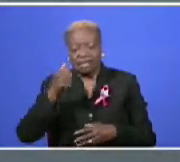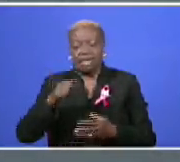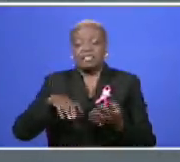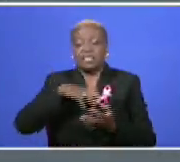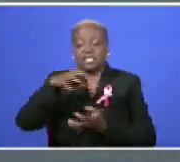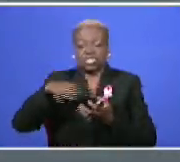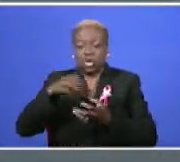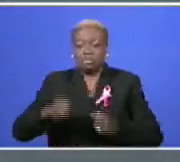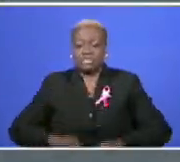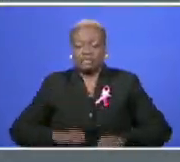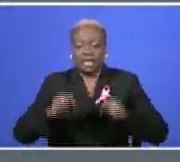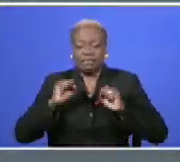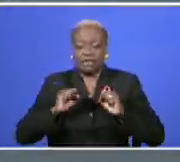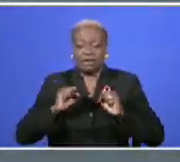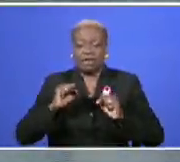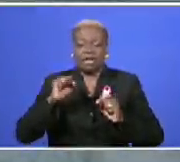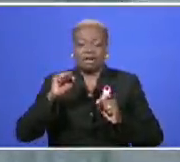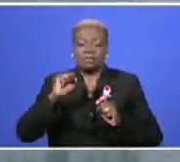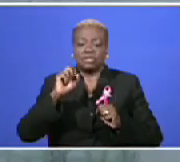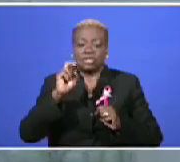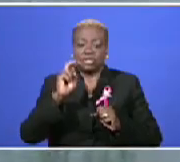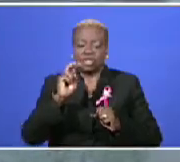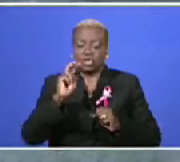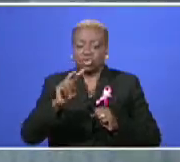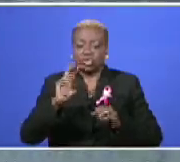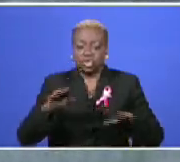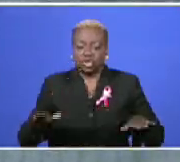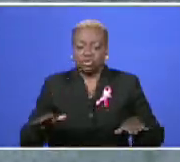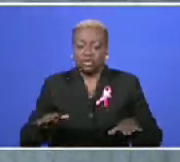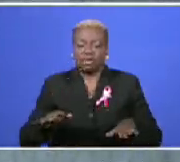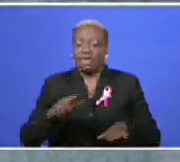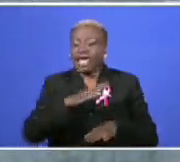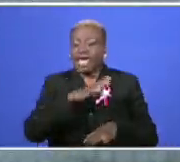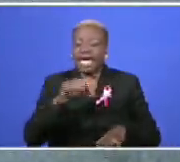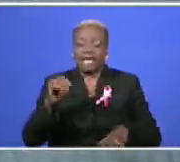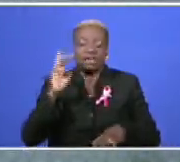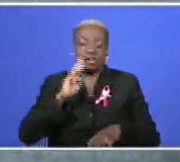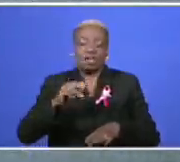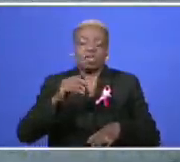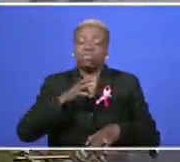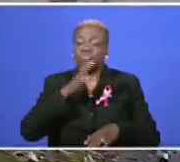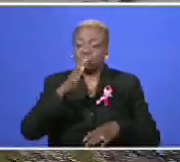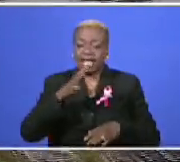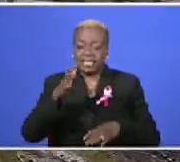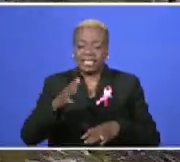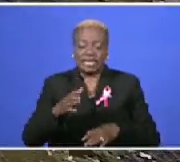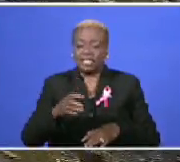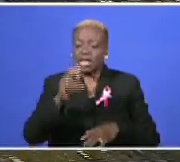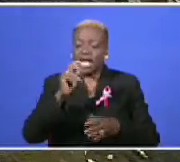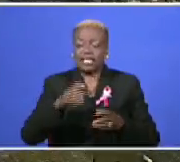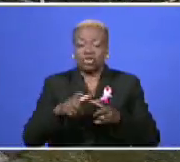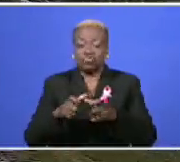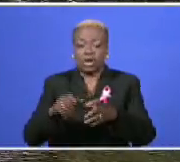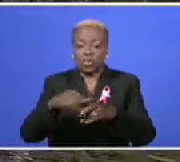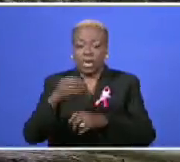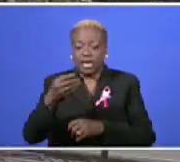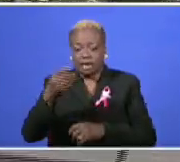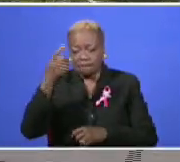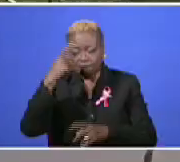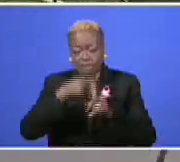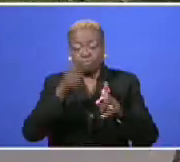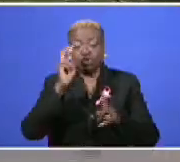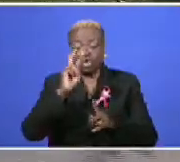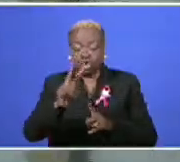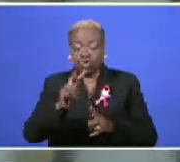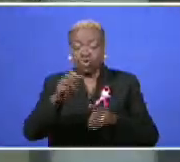that she, her 2 children, and 3-year-old grandson had to dash from 2 shelters after they were ripped apart by the 185-mile-an-hour winds of